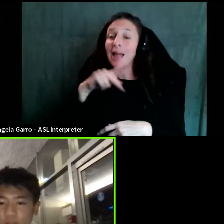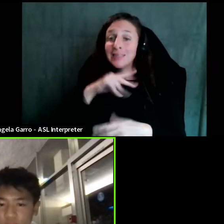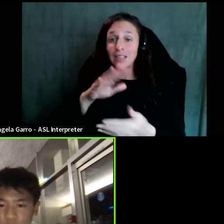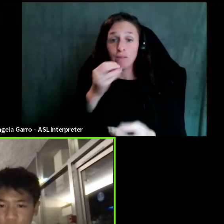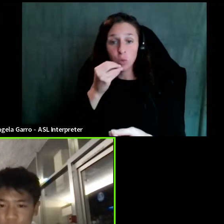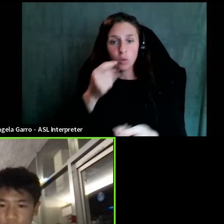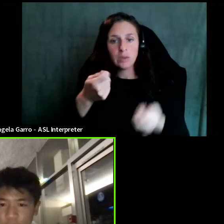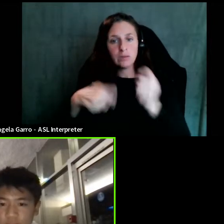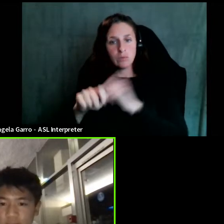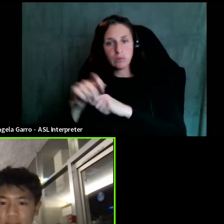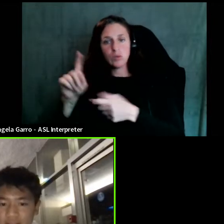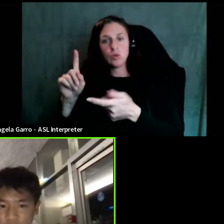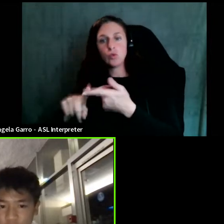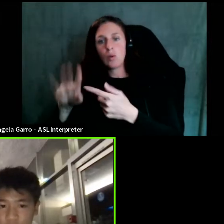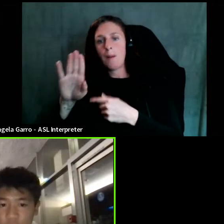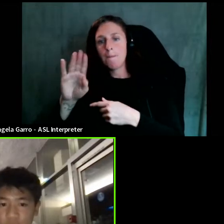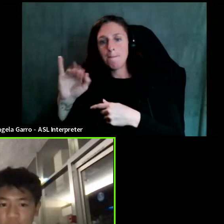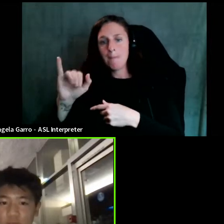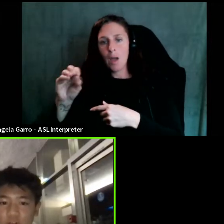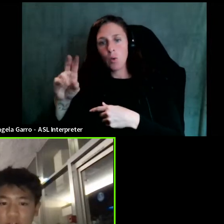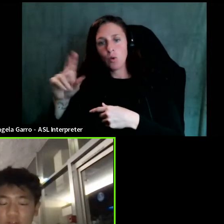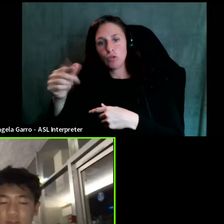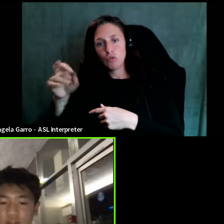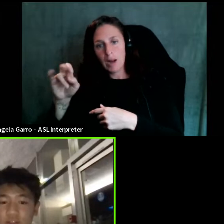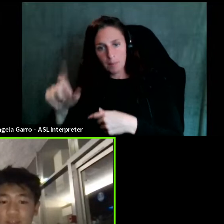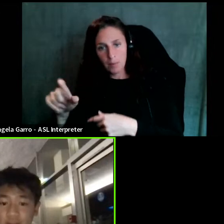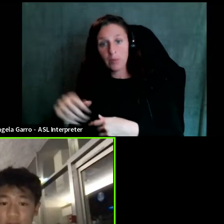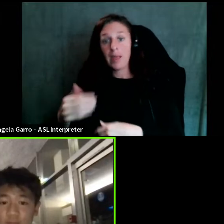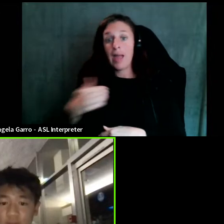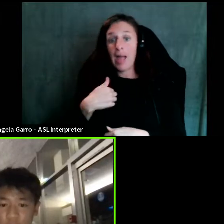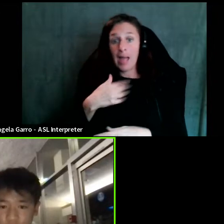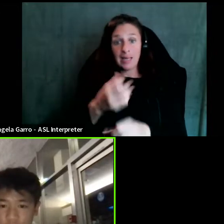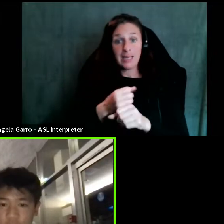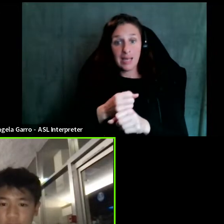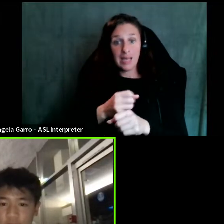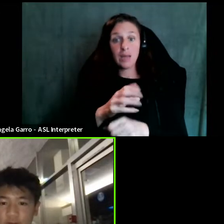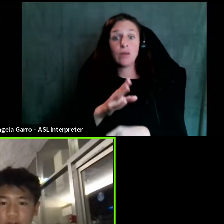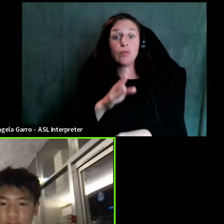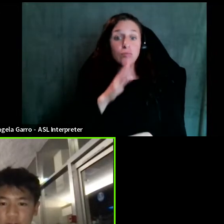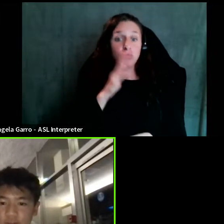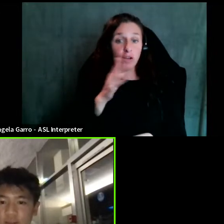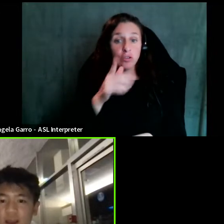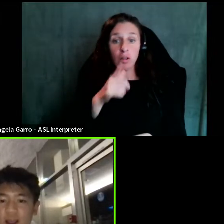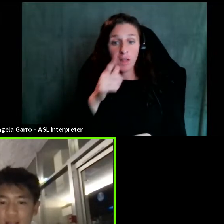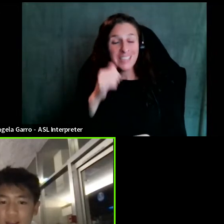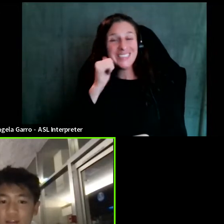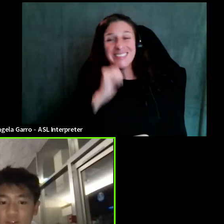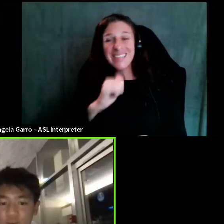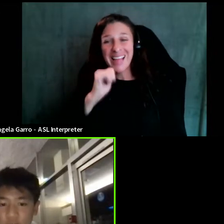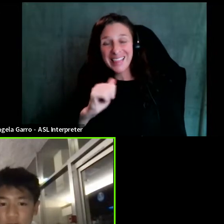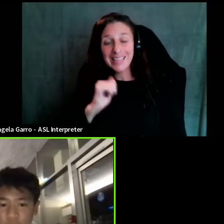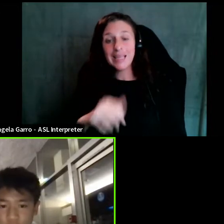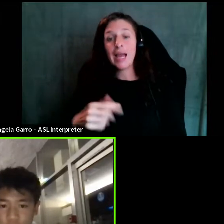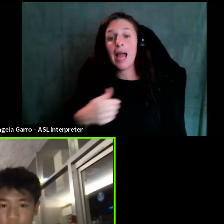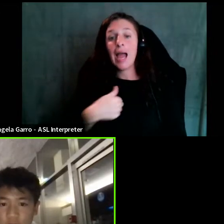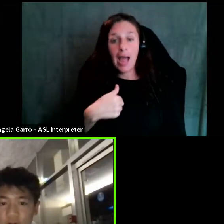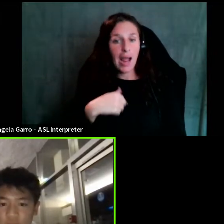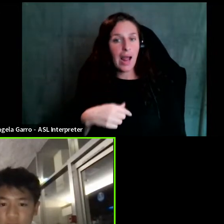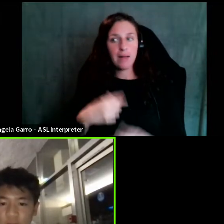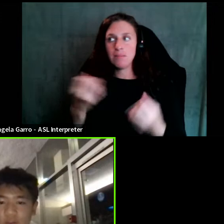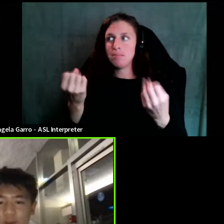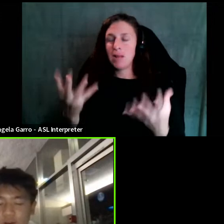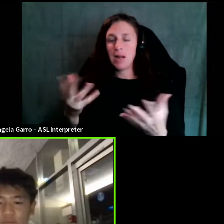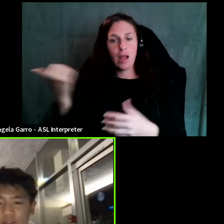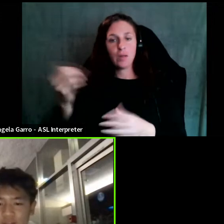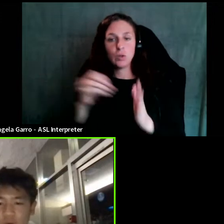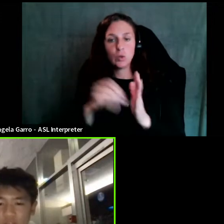or reusable foodware. As a student who receives brunch and lunch daily from my school's cafeteria services, I and so many other students are